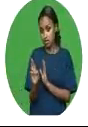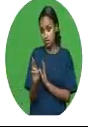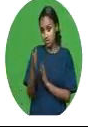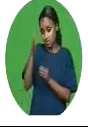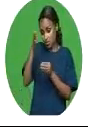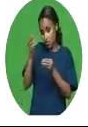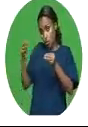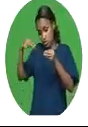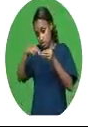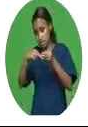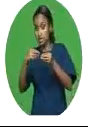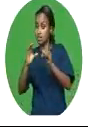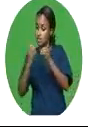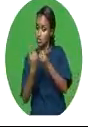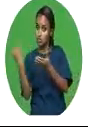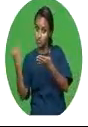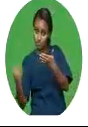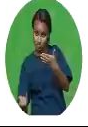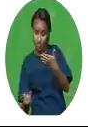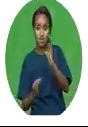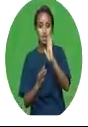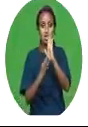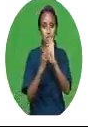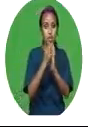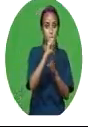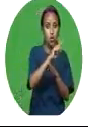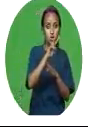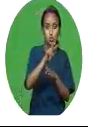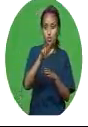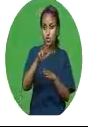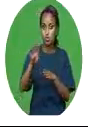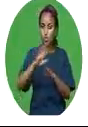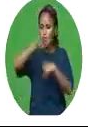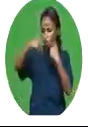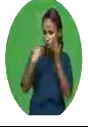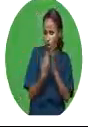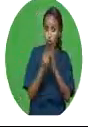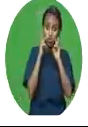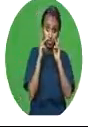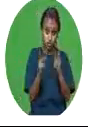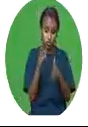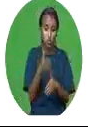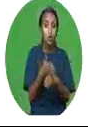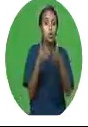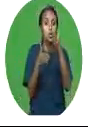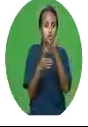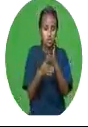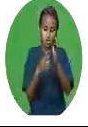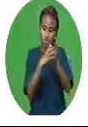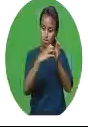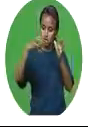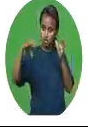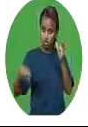prism. Number the edges of the prism on all views. Construct the stretch out